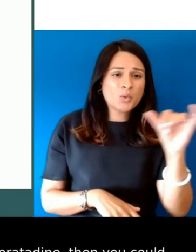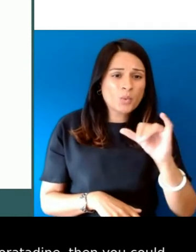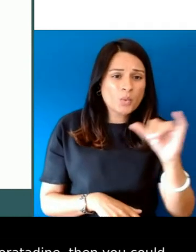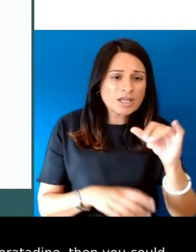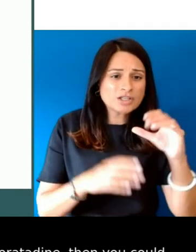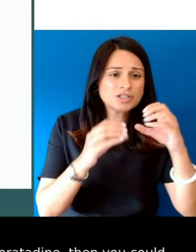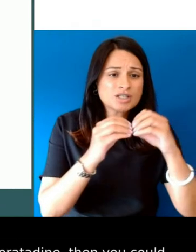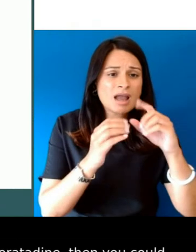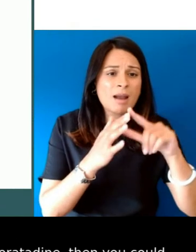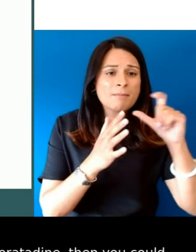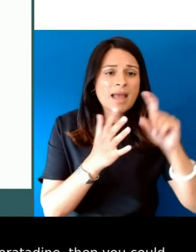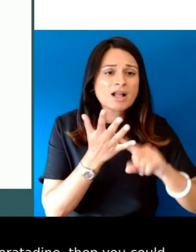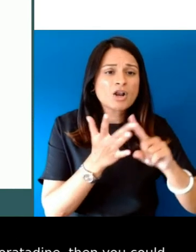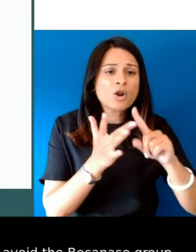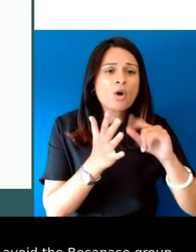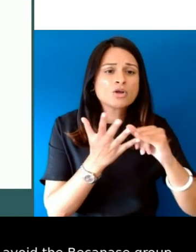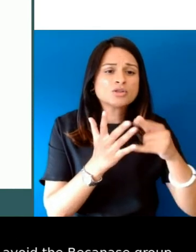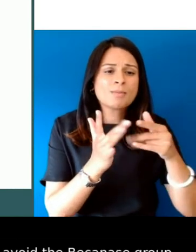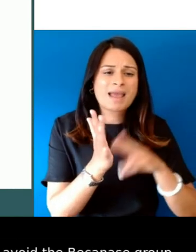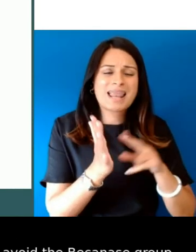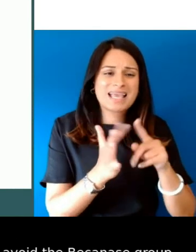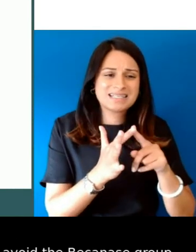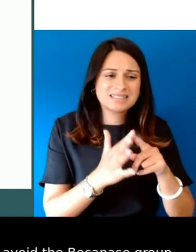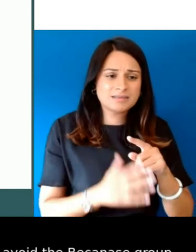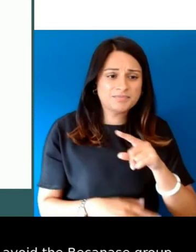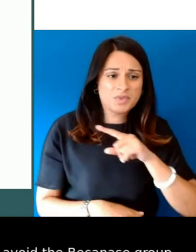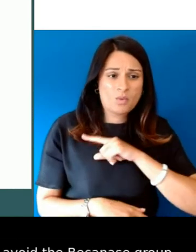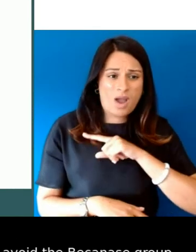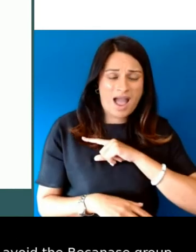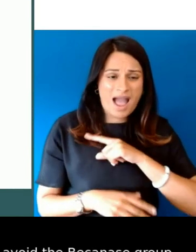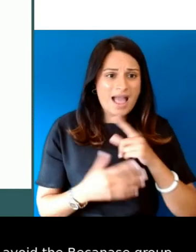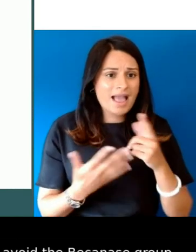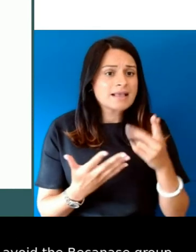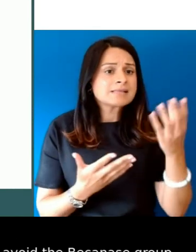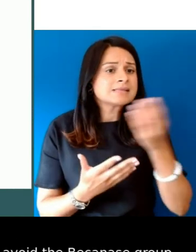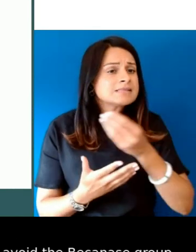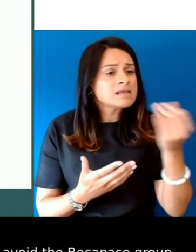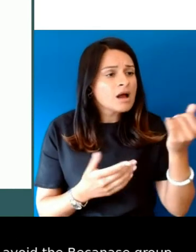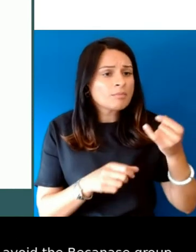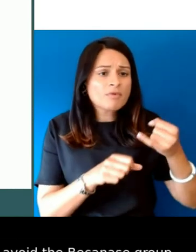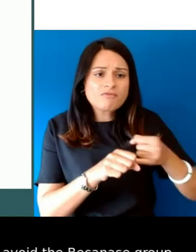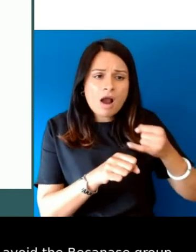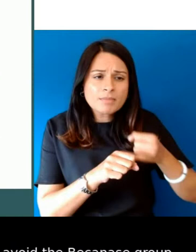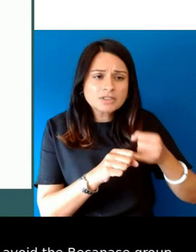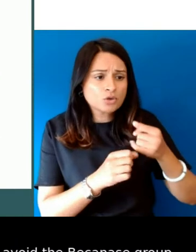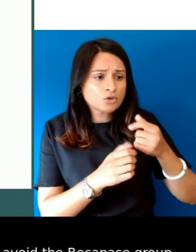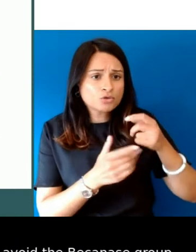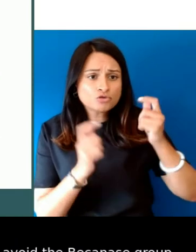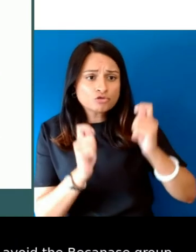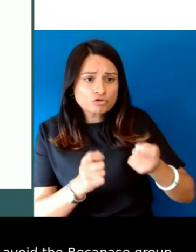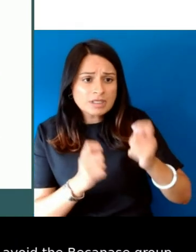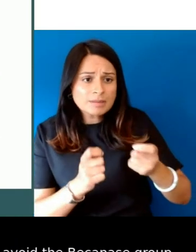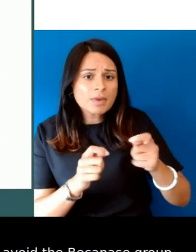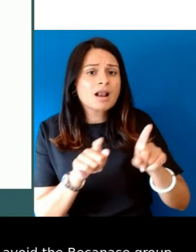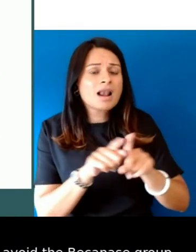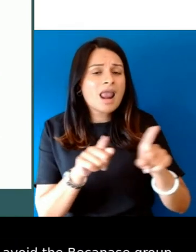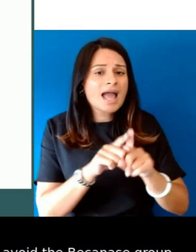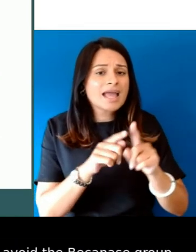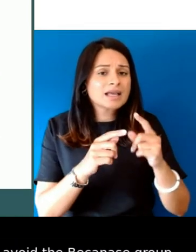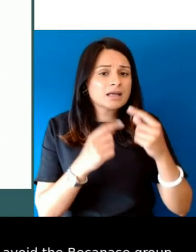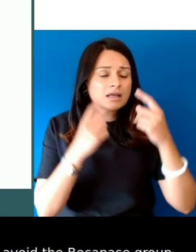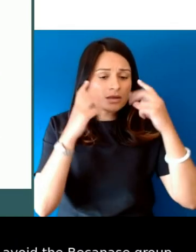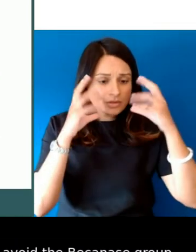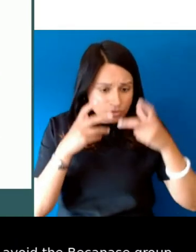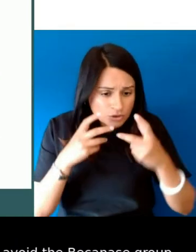bioavailability so we can offer some non-pharmacological treatments such as nasal nasal douching so there's the nail med